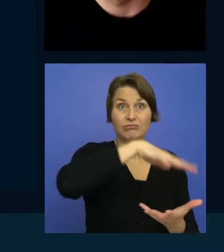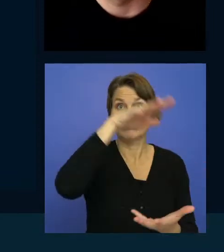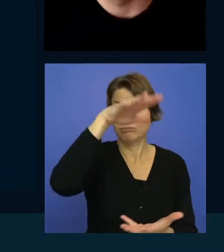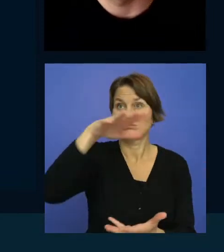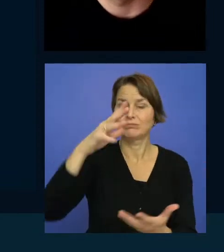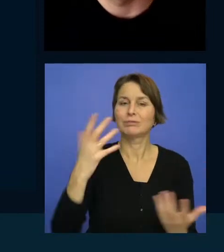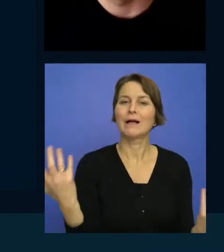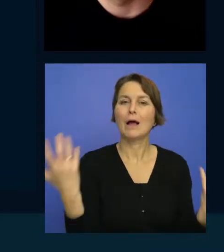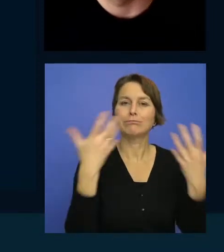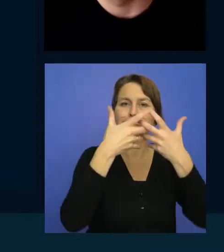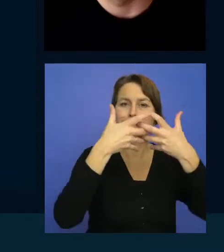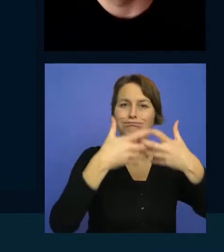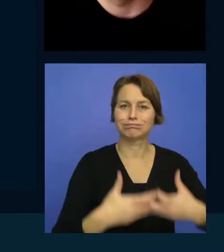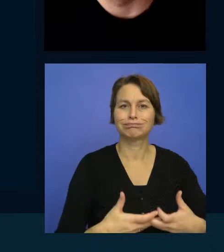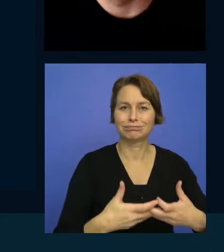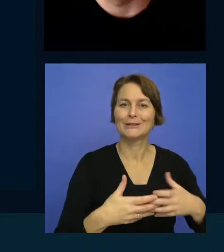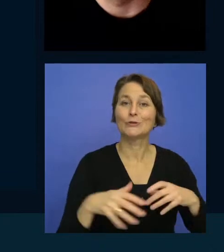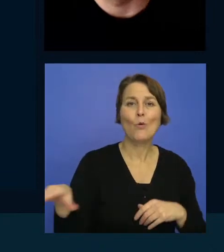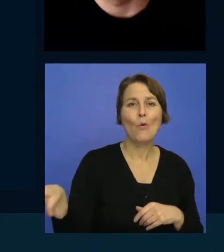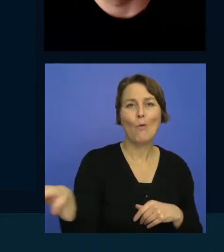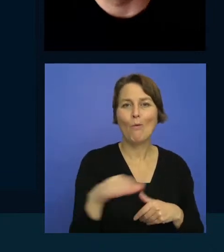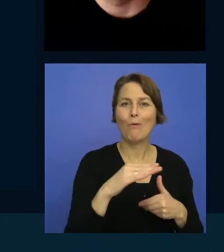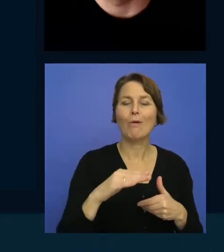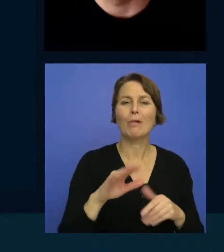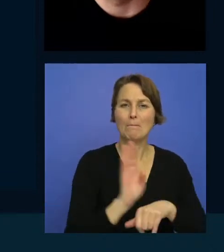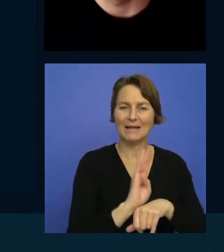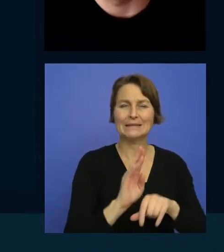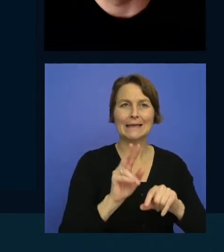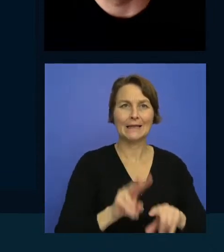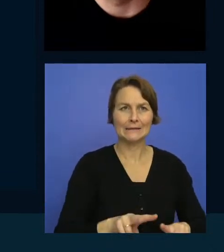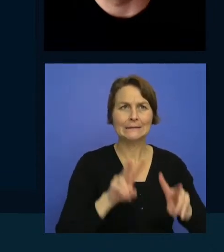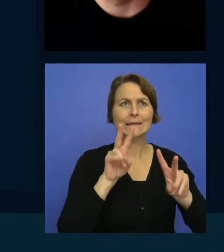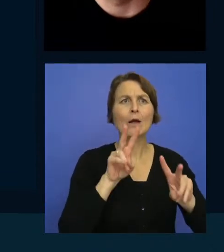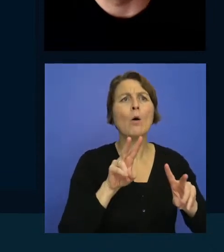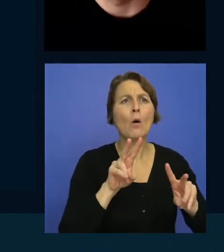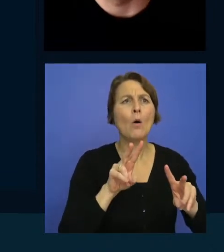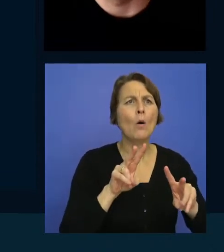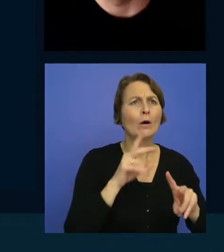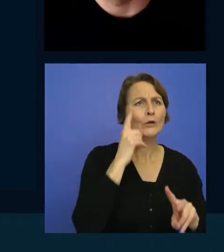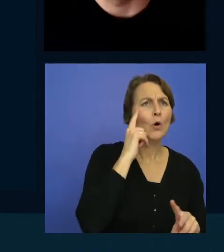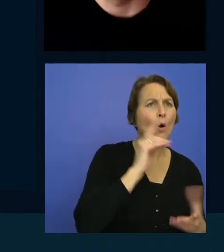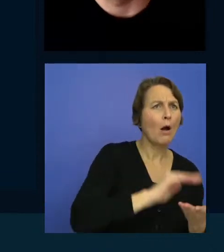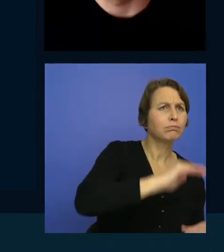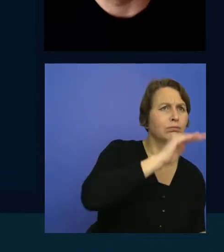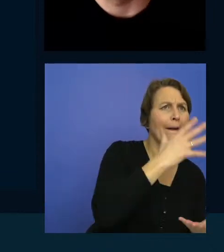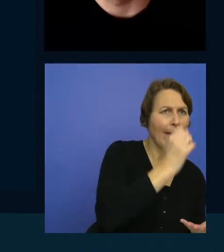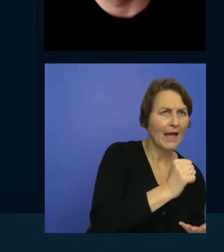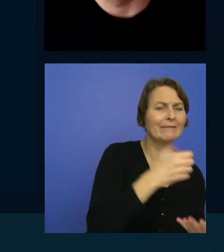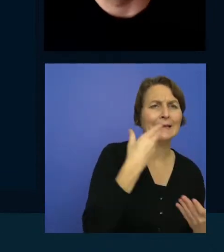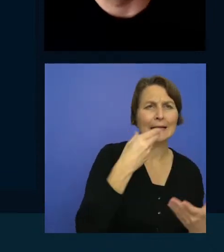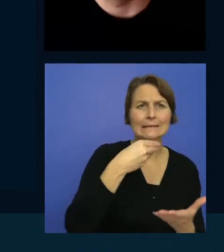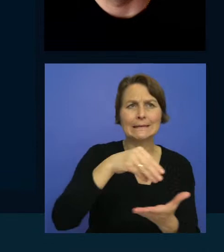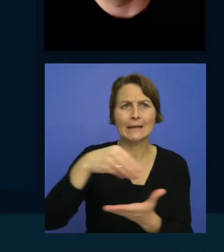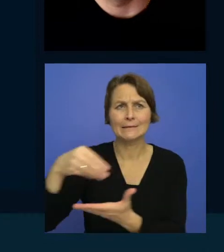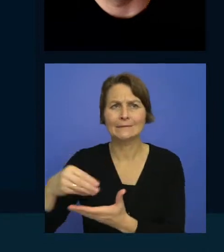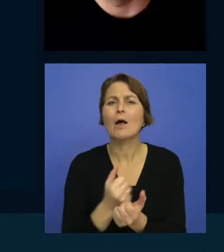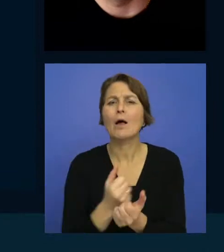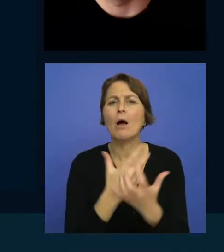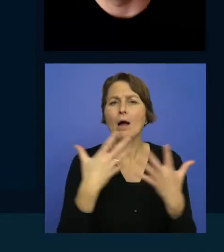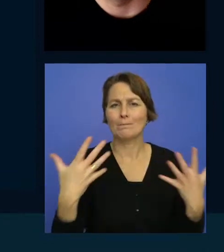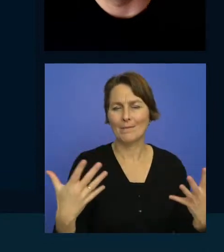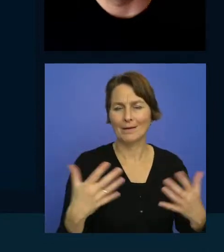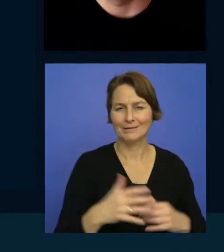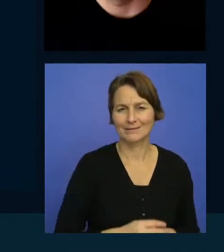easily visualize the new inventory forecast in their existing BI tools. And because a lot of this data